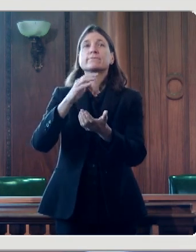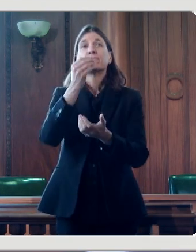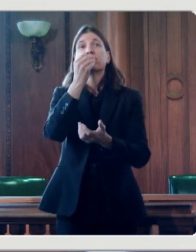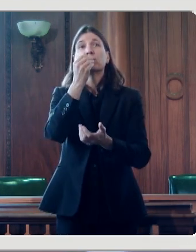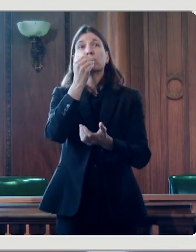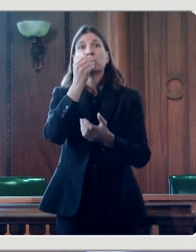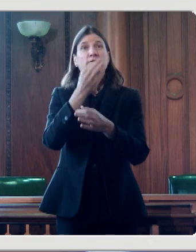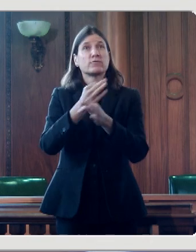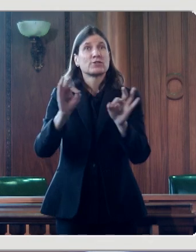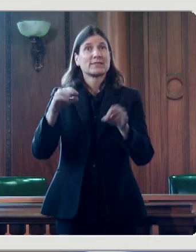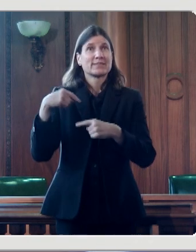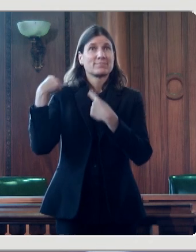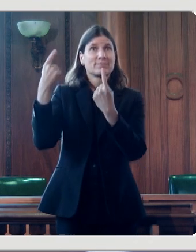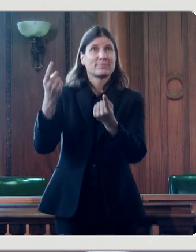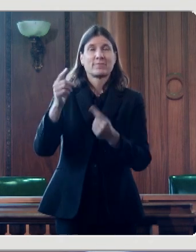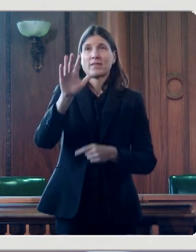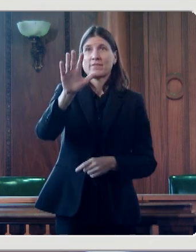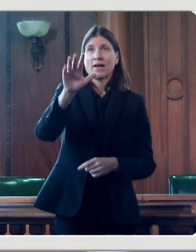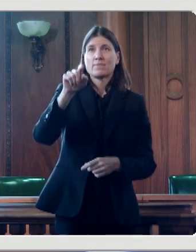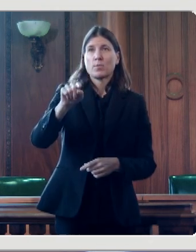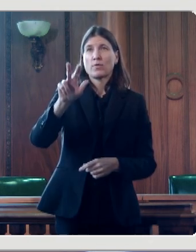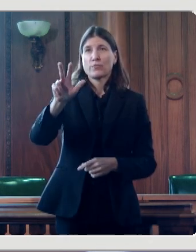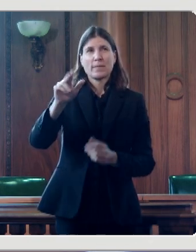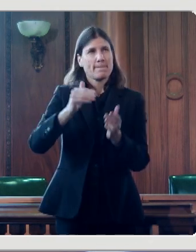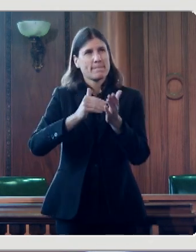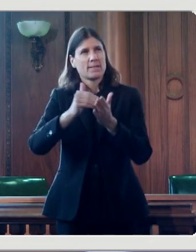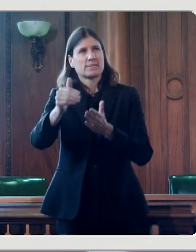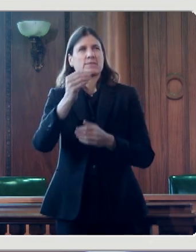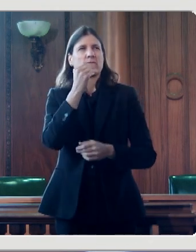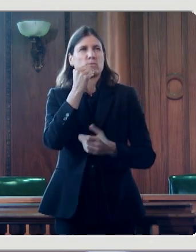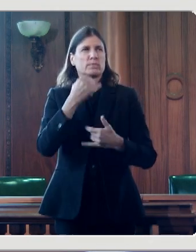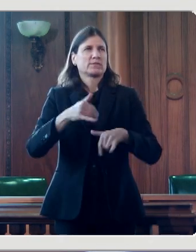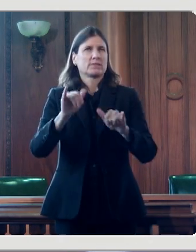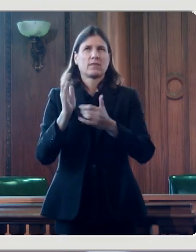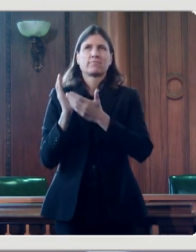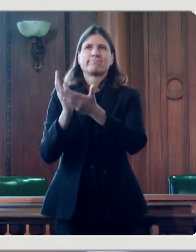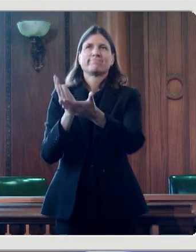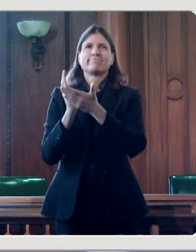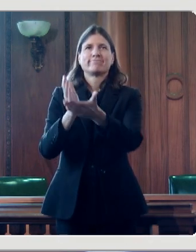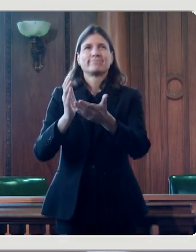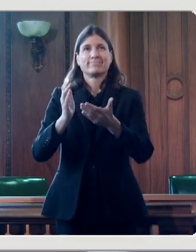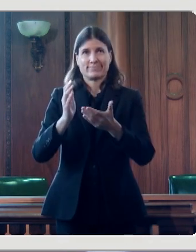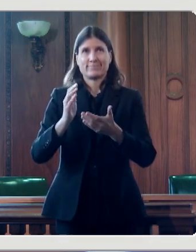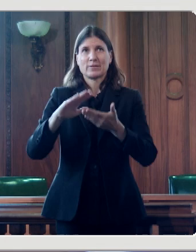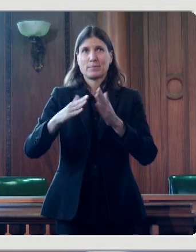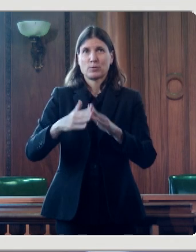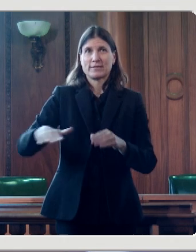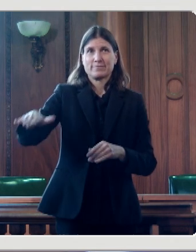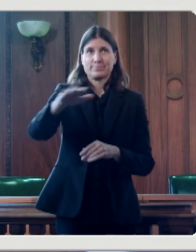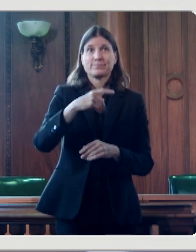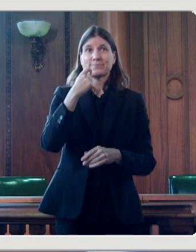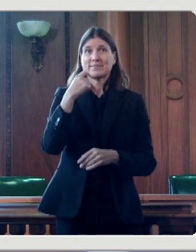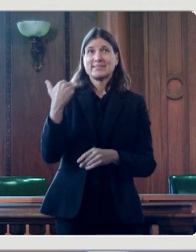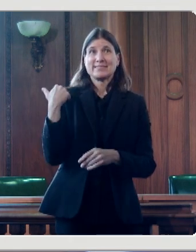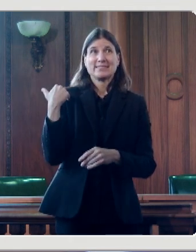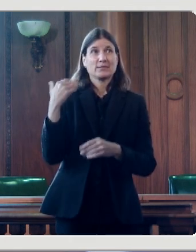5,262,926 meals. Before the holiday week, the vacation week, 92,104 went out for the weekend.